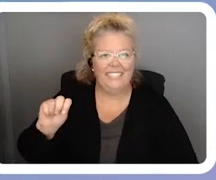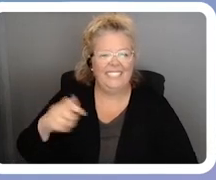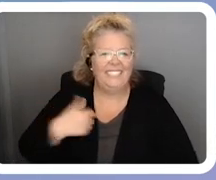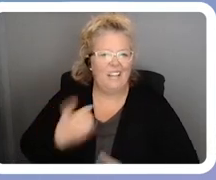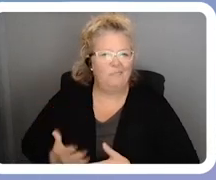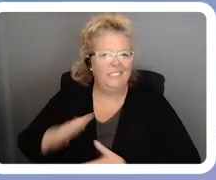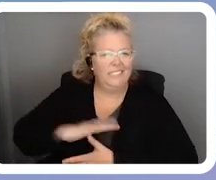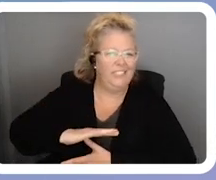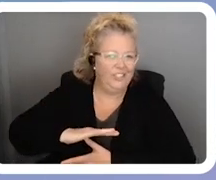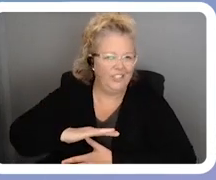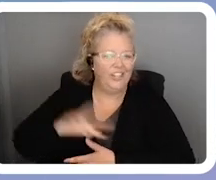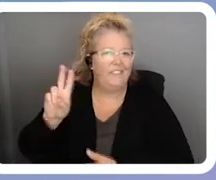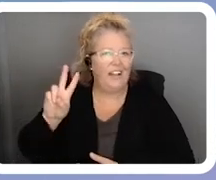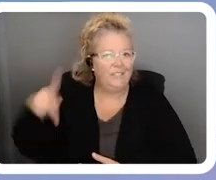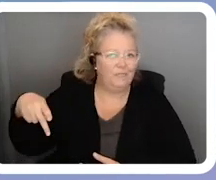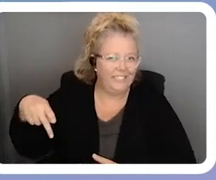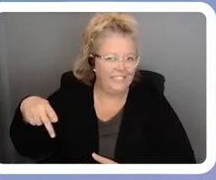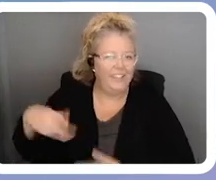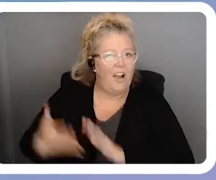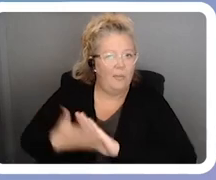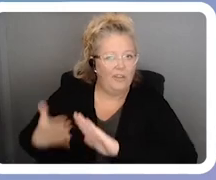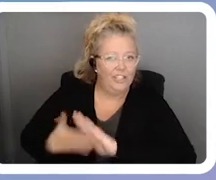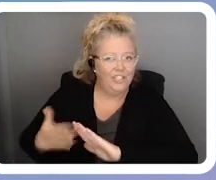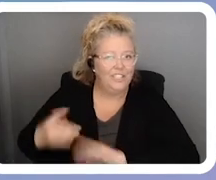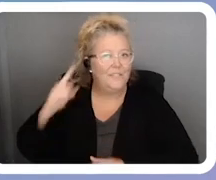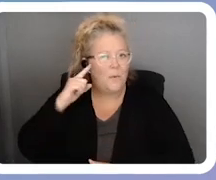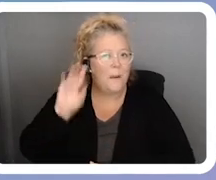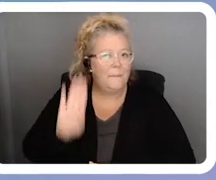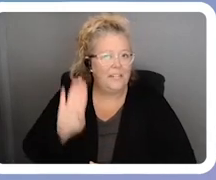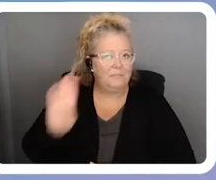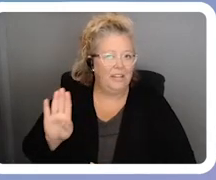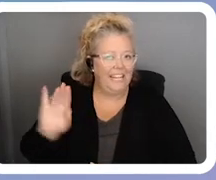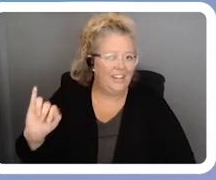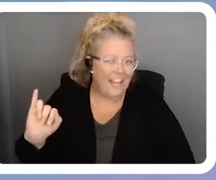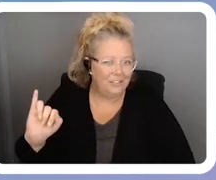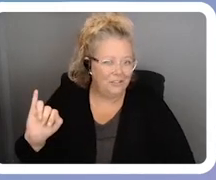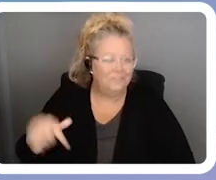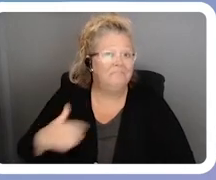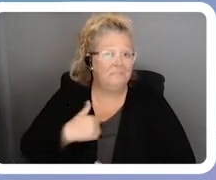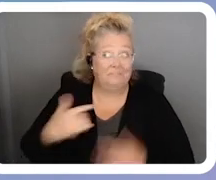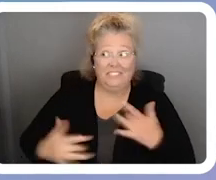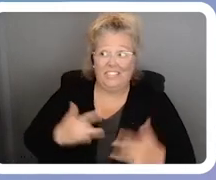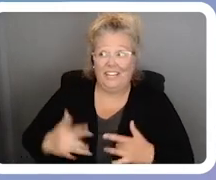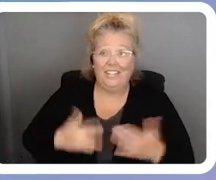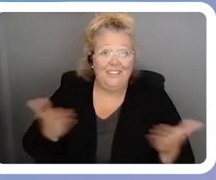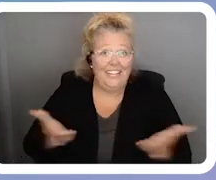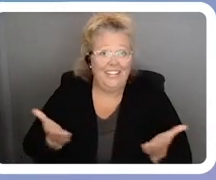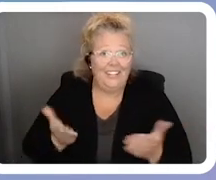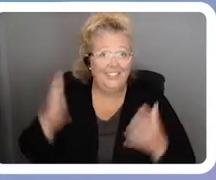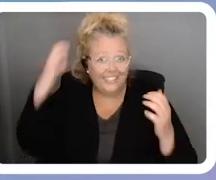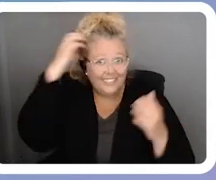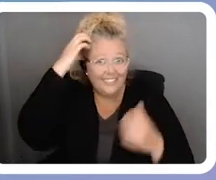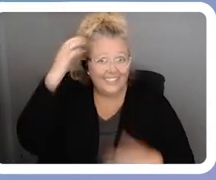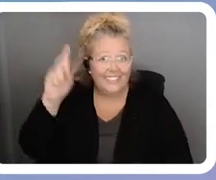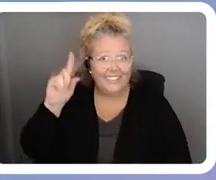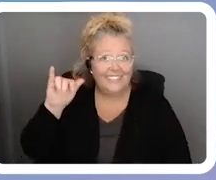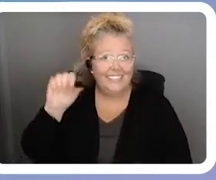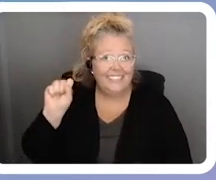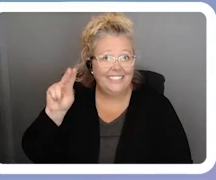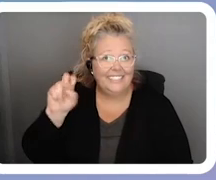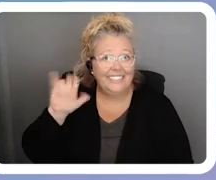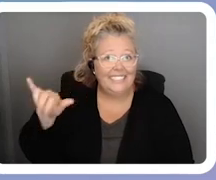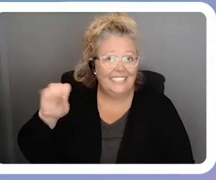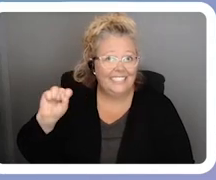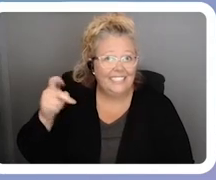President, Global Mission, State Development, and Operations for Best Buddies International. And I am so excited to be here at Disney Springs in